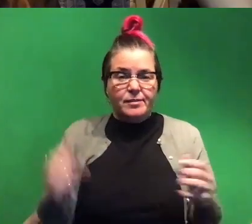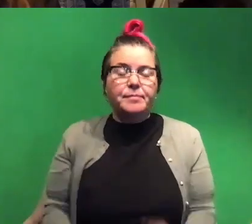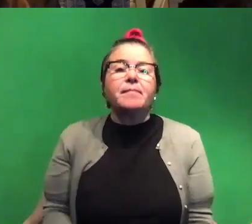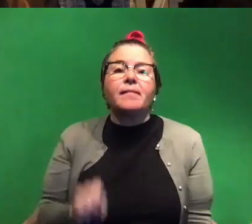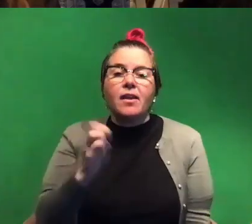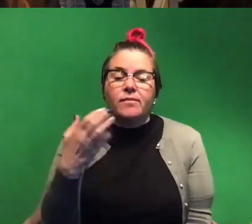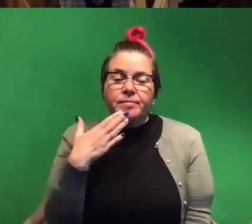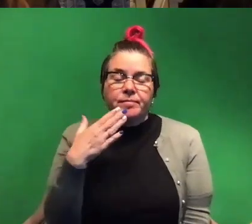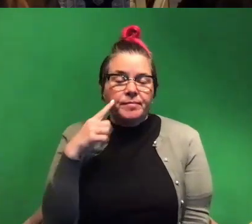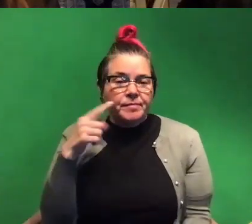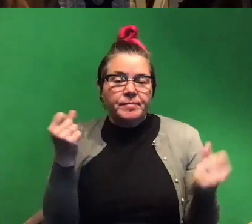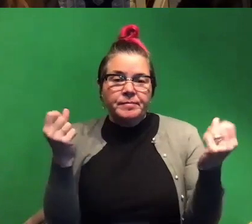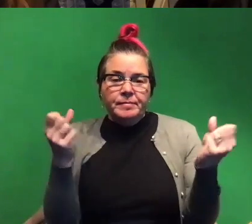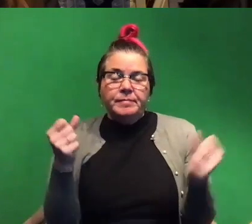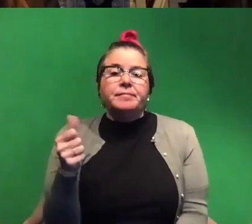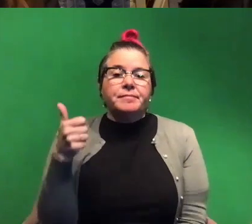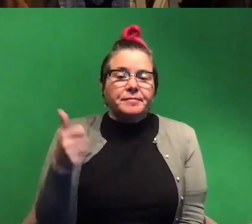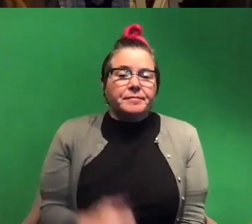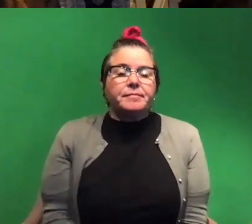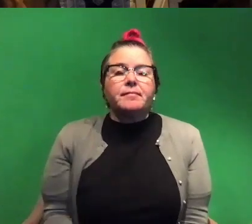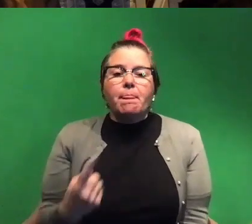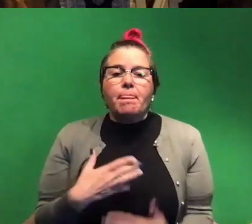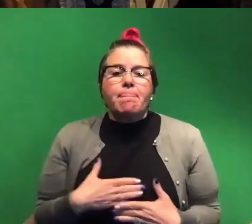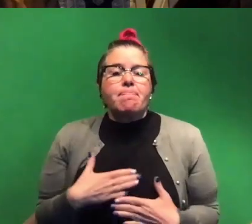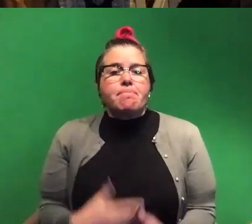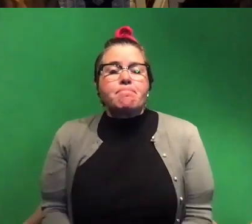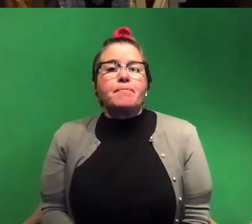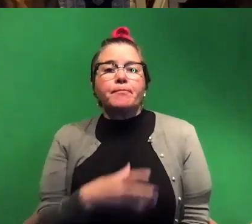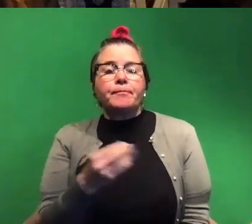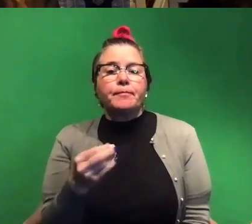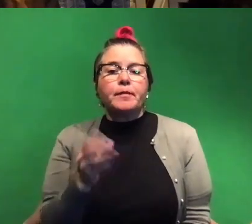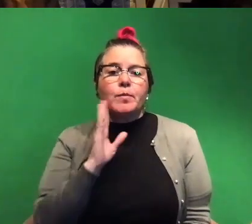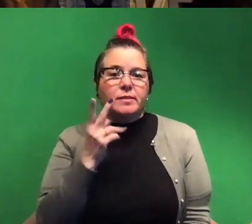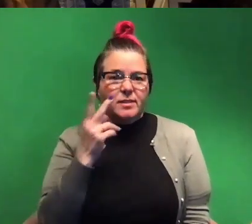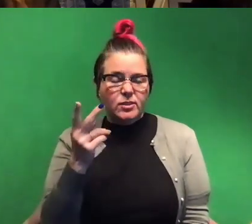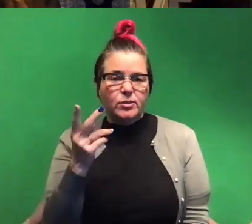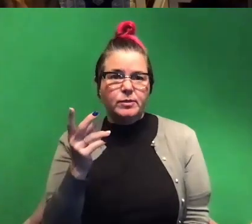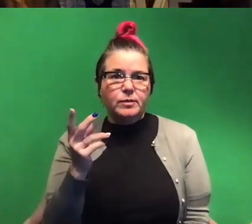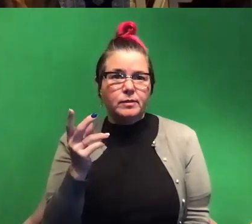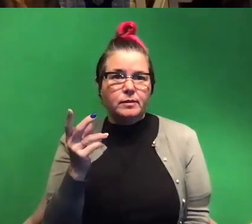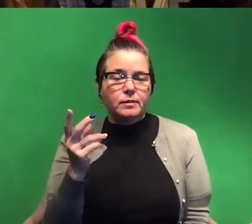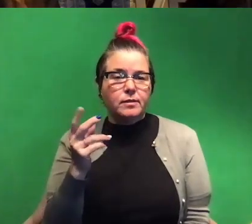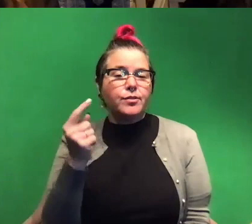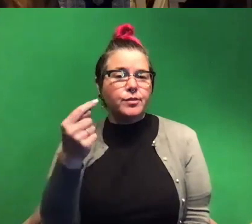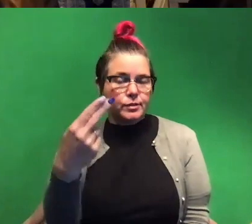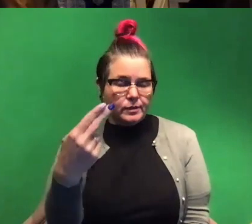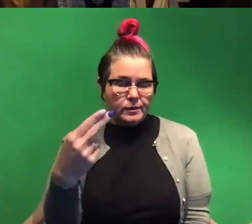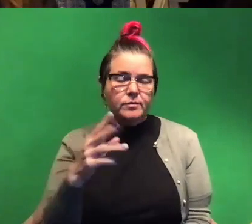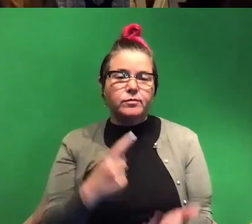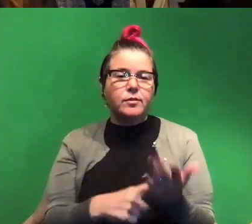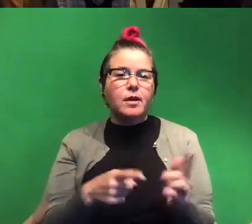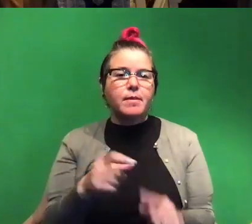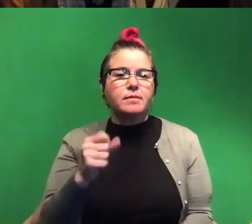thank you for signing with us. Always appreciated. And we'll see you back here on Thursday to talk about